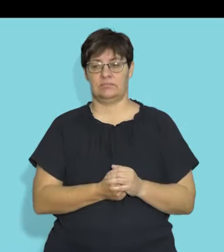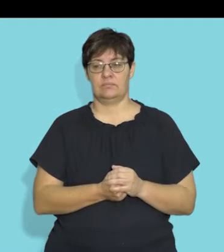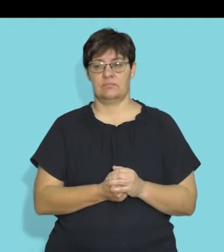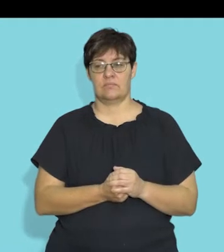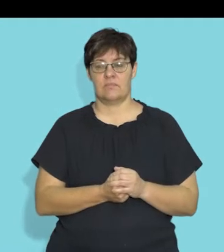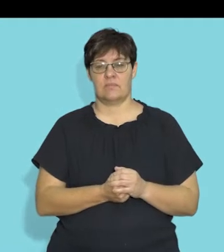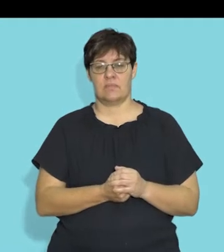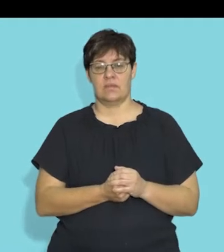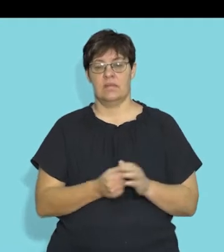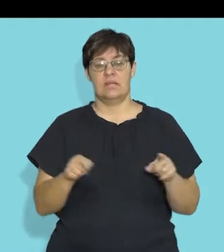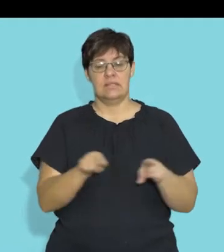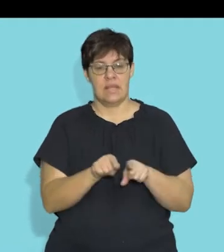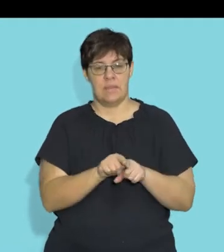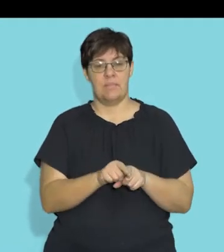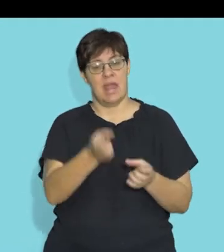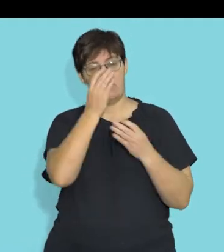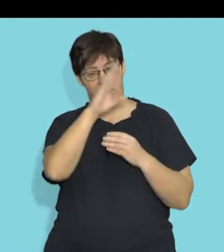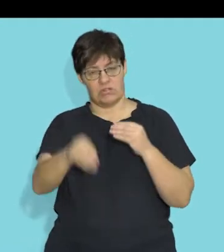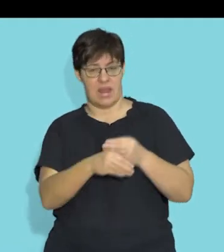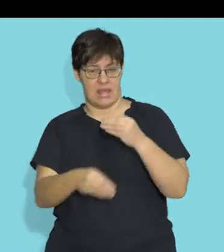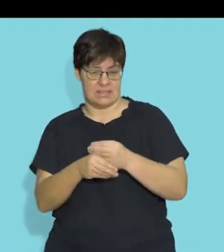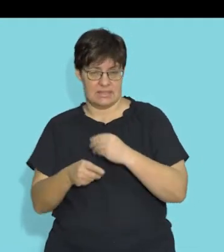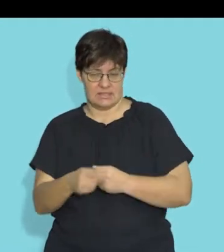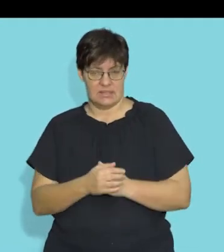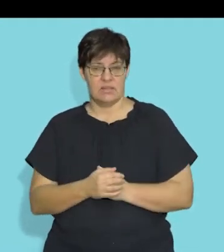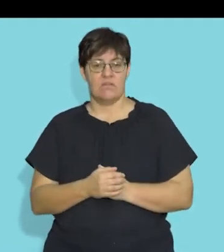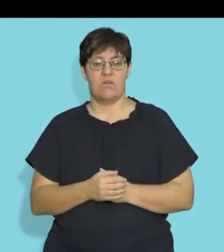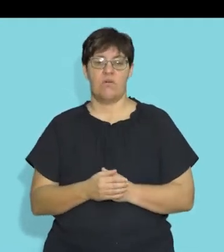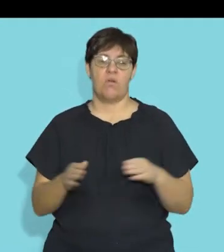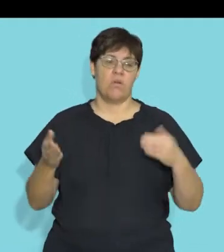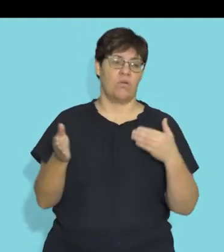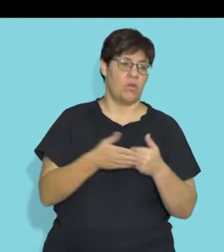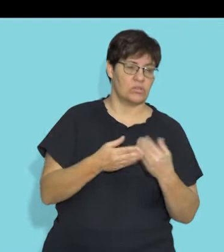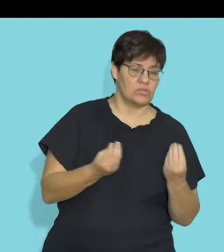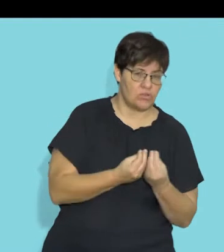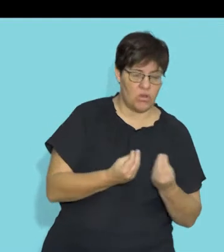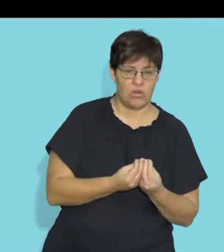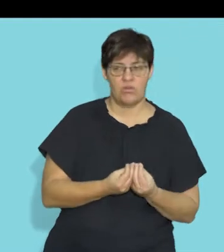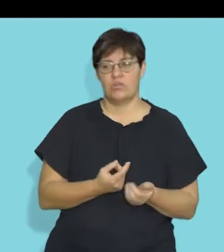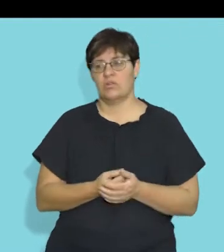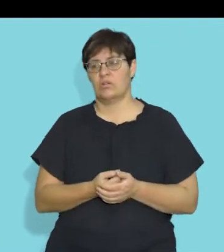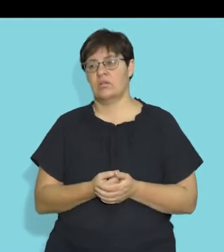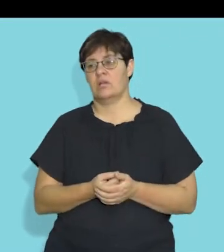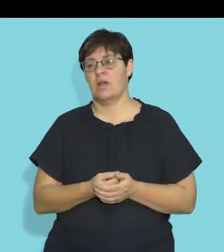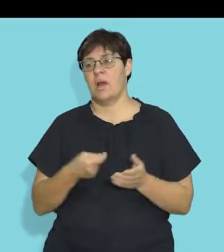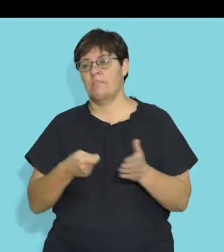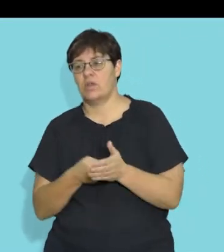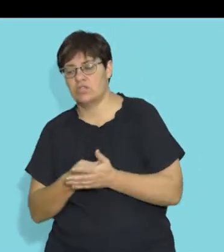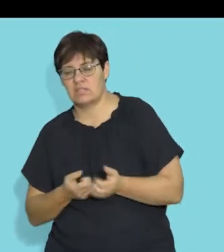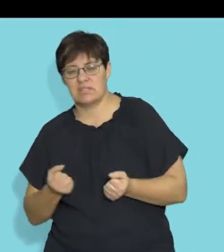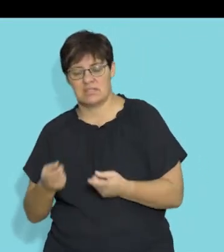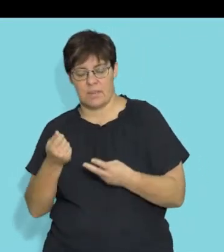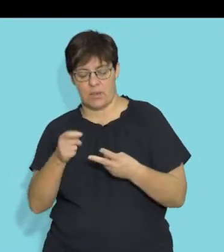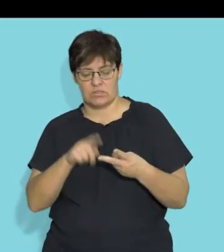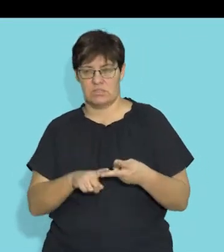that. We also have additional information with regards to closing stock, carriage and purchases, carriage and sales.